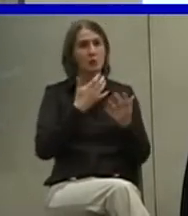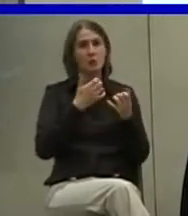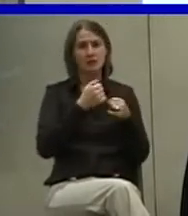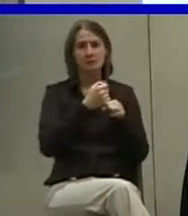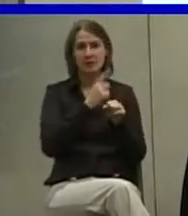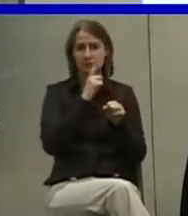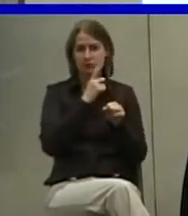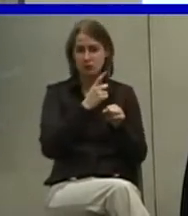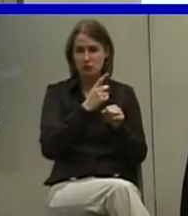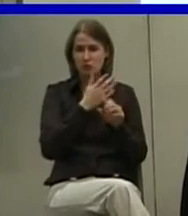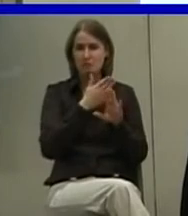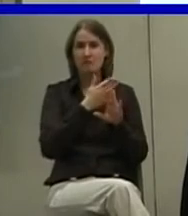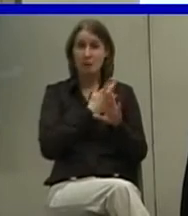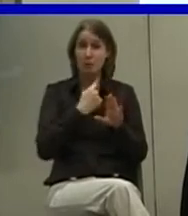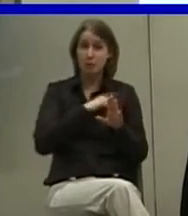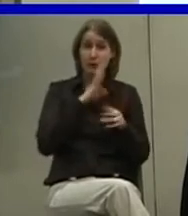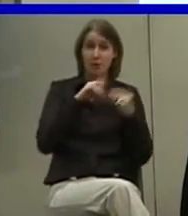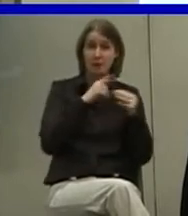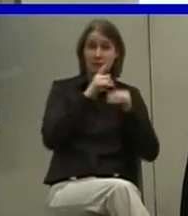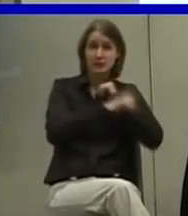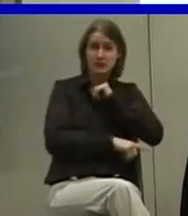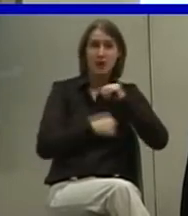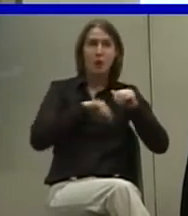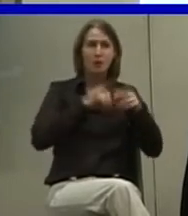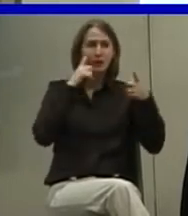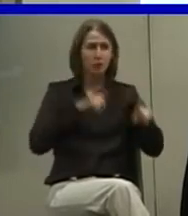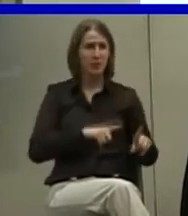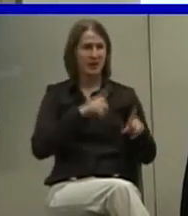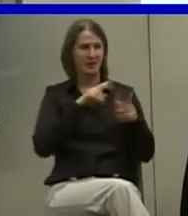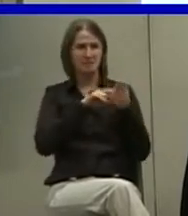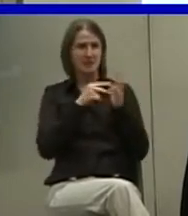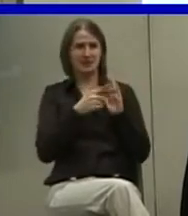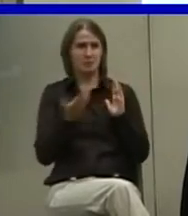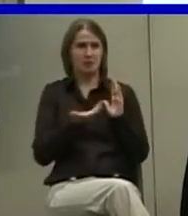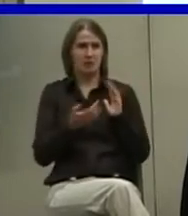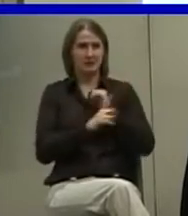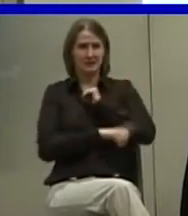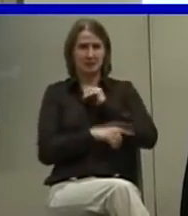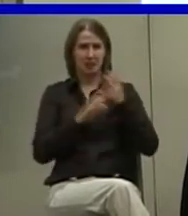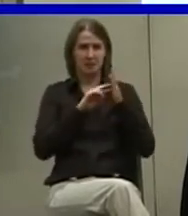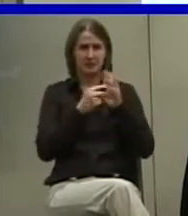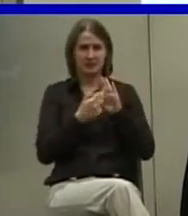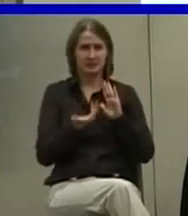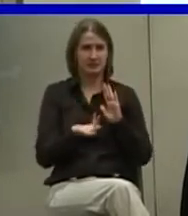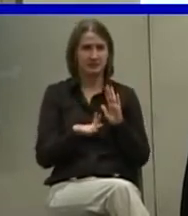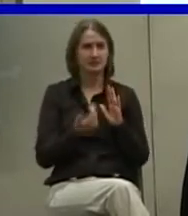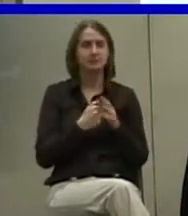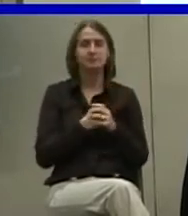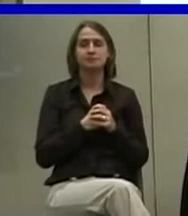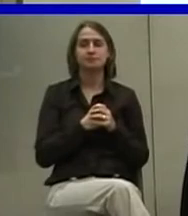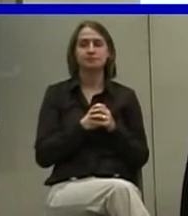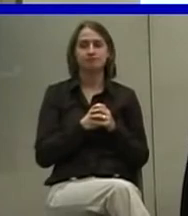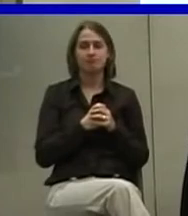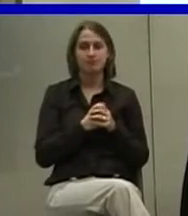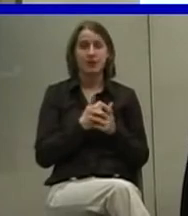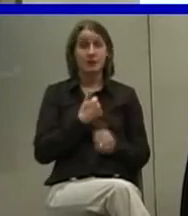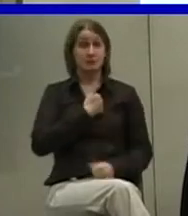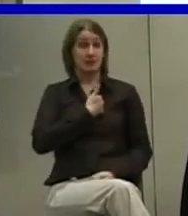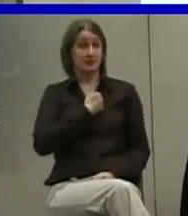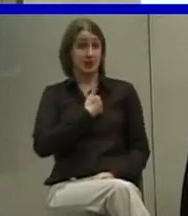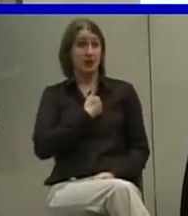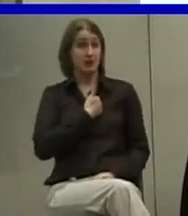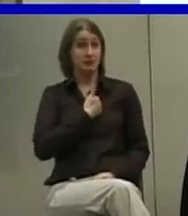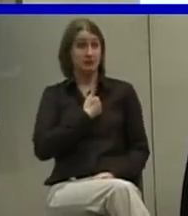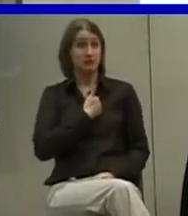before we start a day of talking about discipline, that we all agree what discipline is or what it means. And I think of